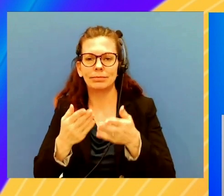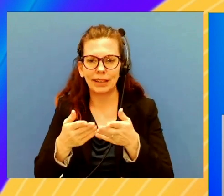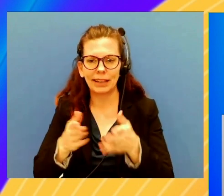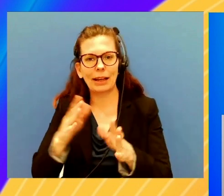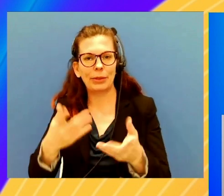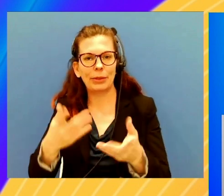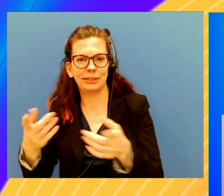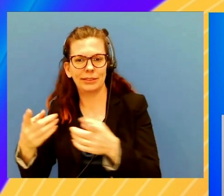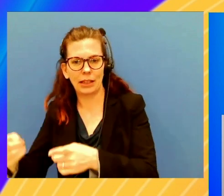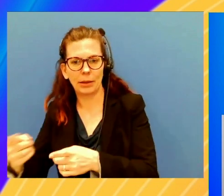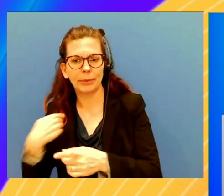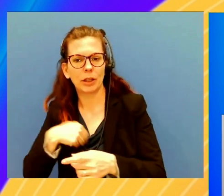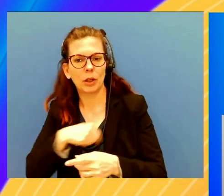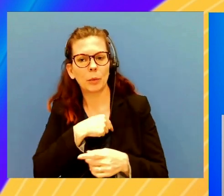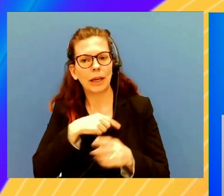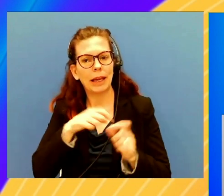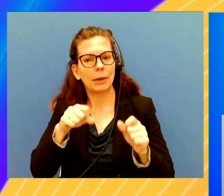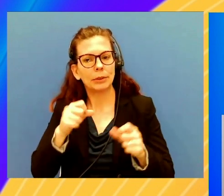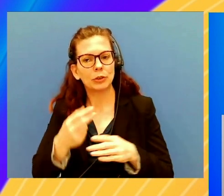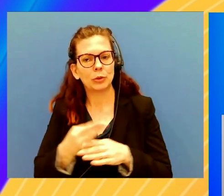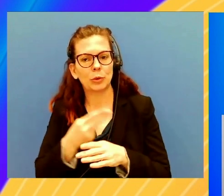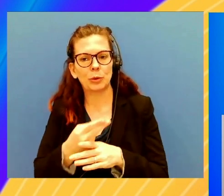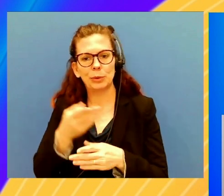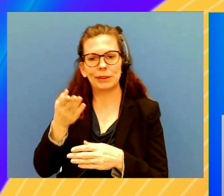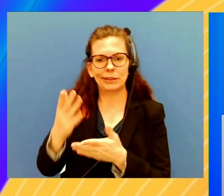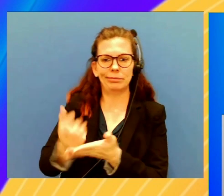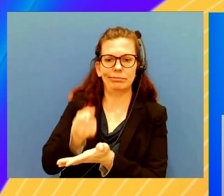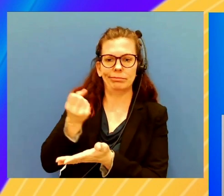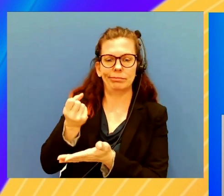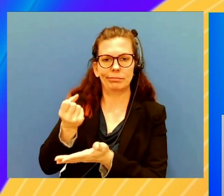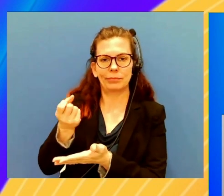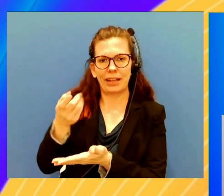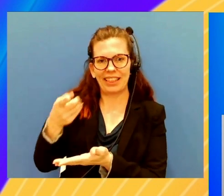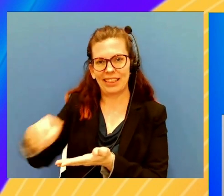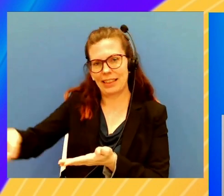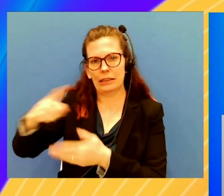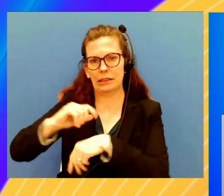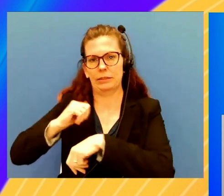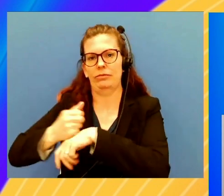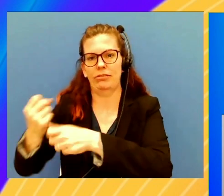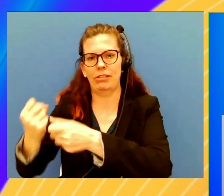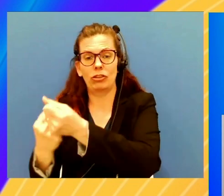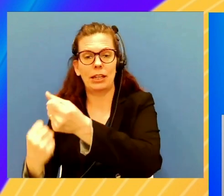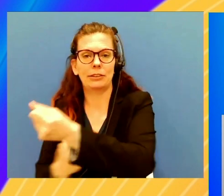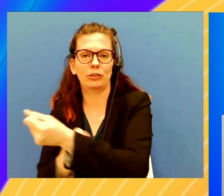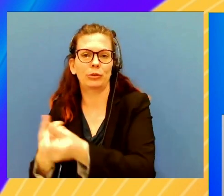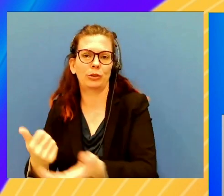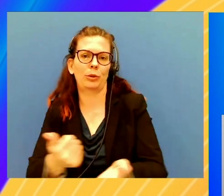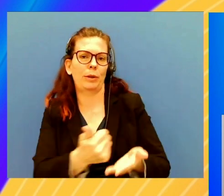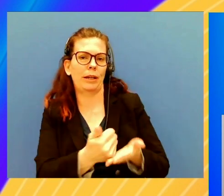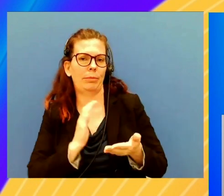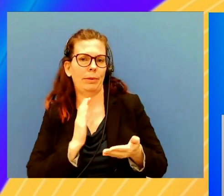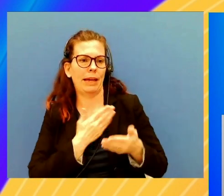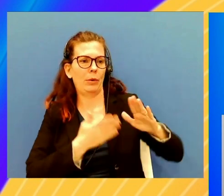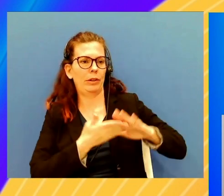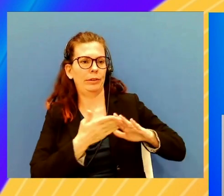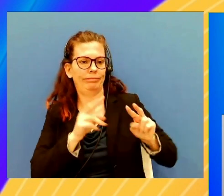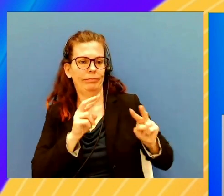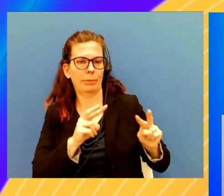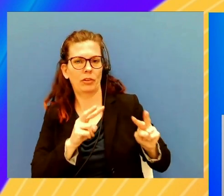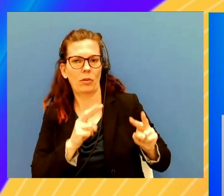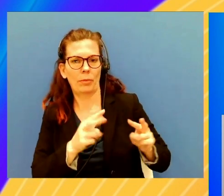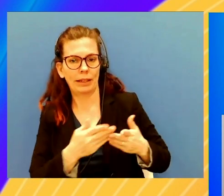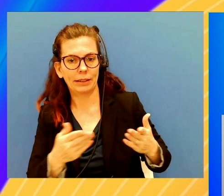we are able to use some of them to help us build our observability practice. And so, What kind